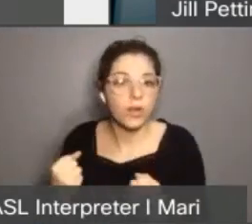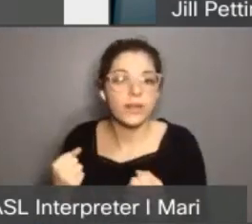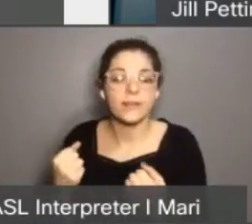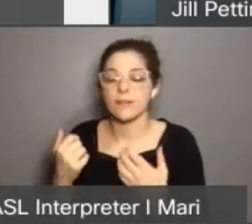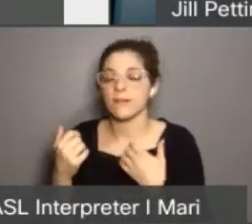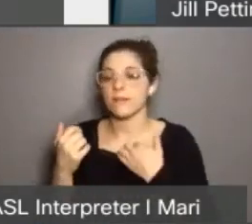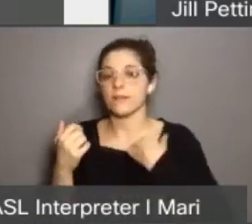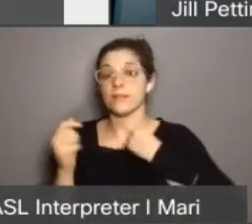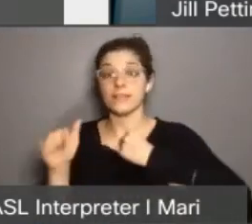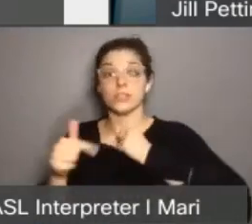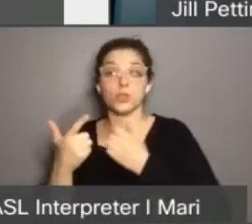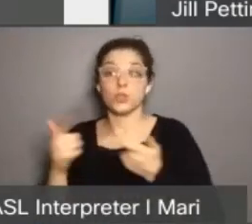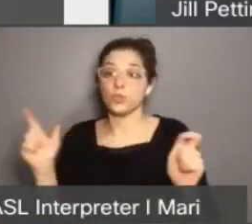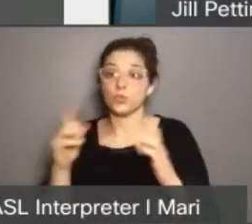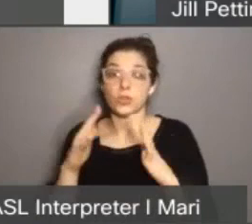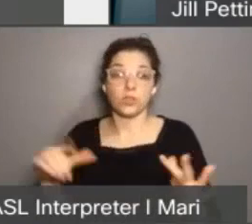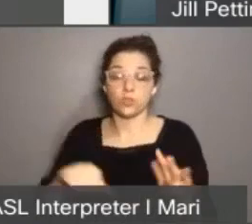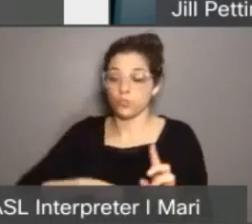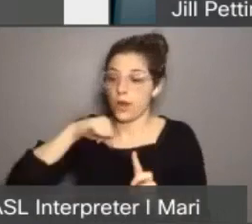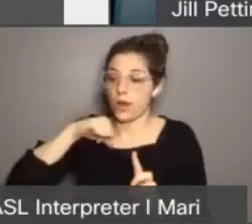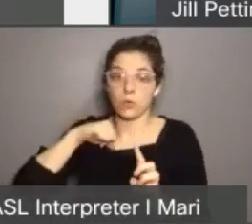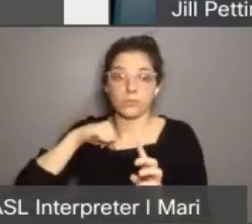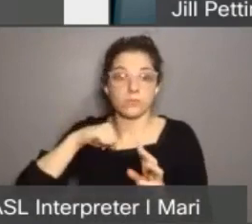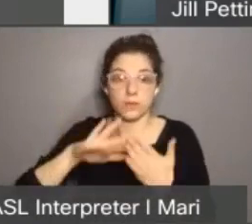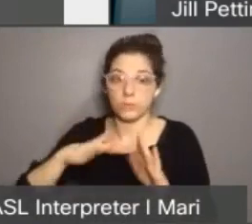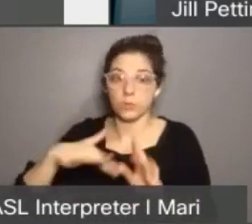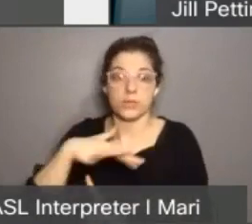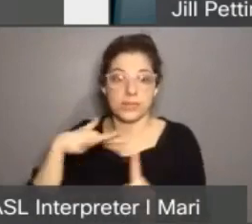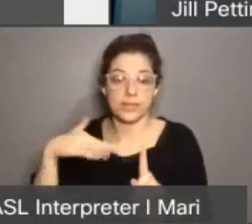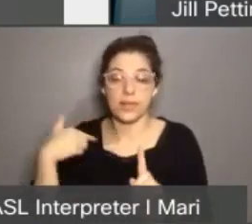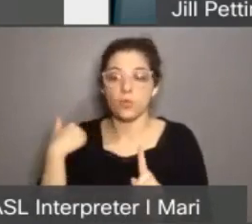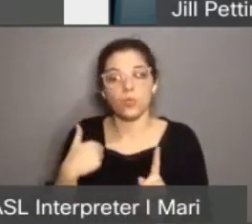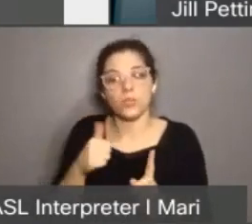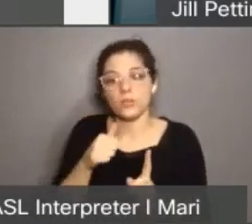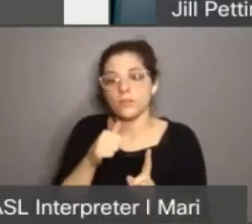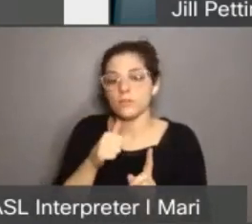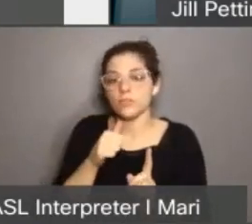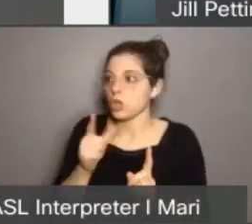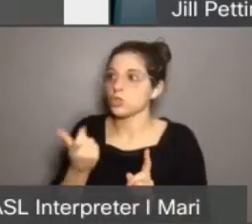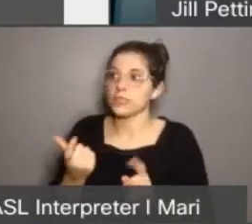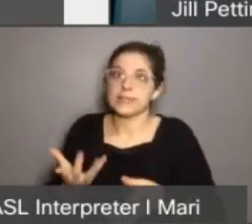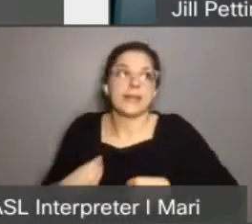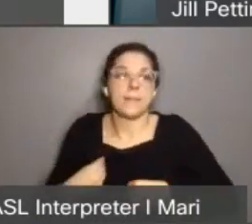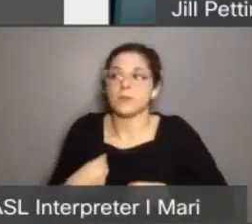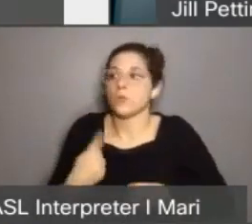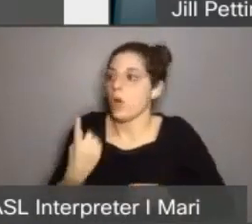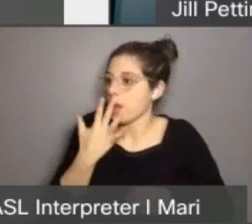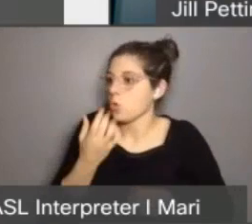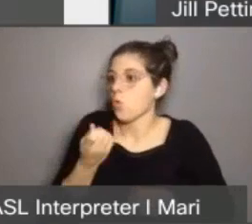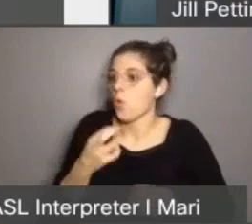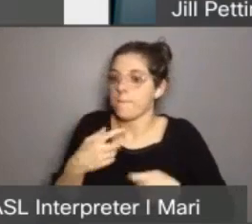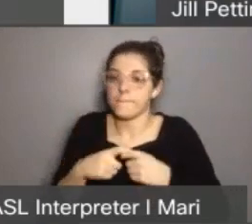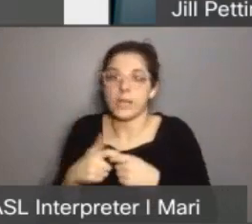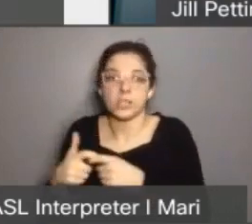that this is a huge, diverse, and proud community, and we shouldn't like just accept having a color or a puzzle